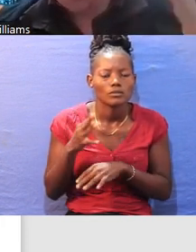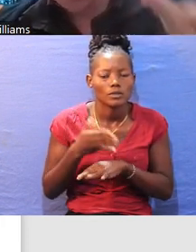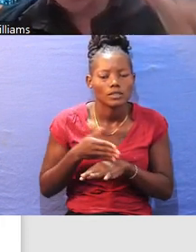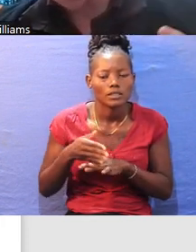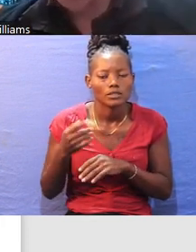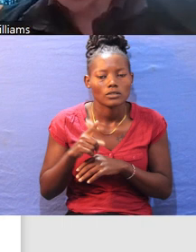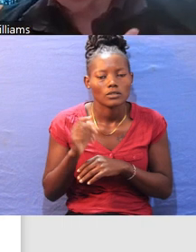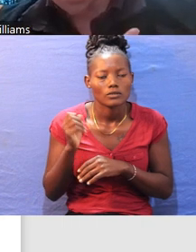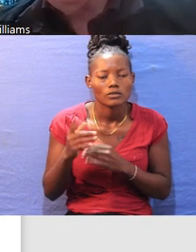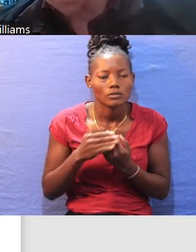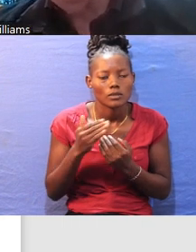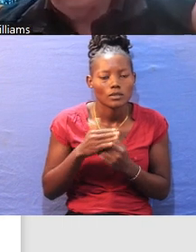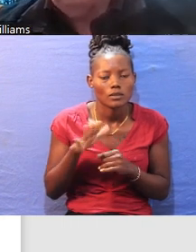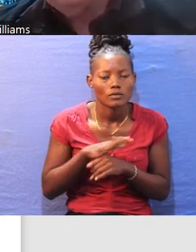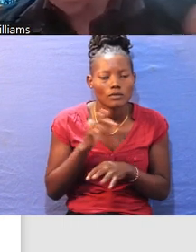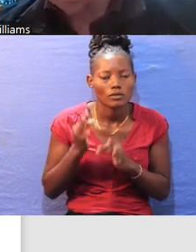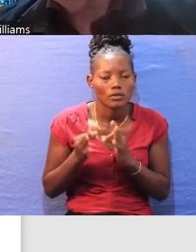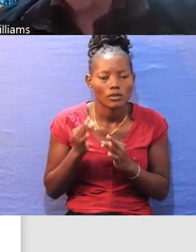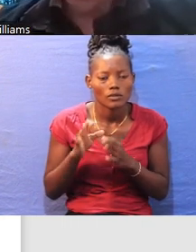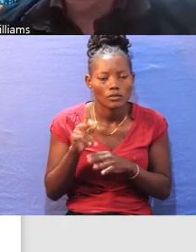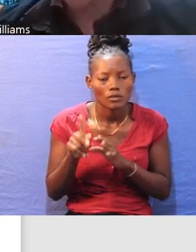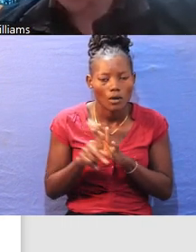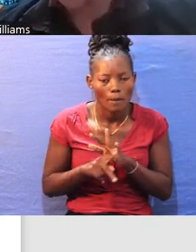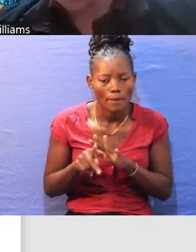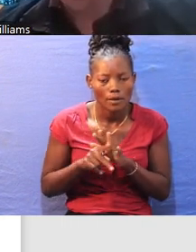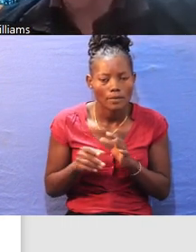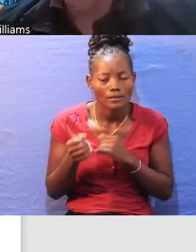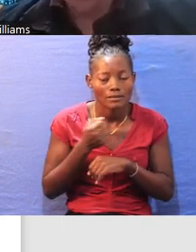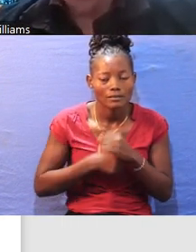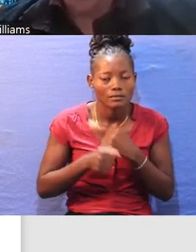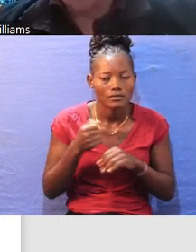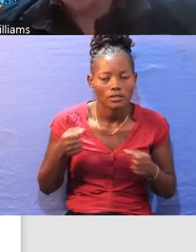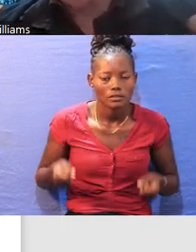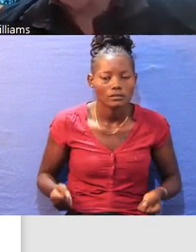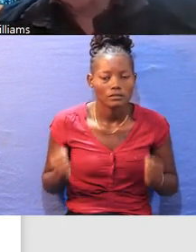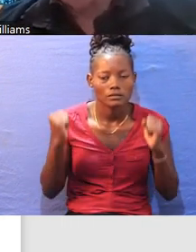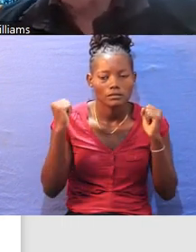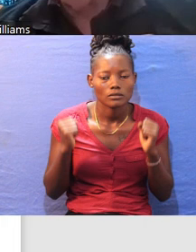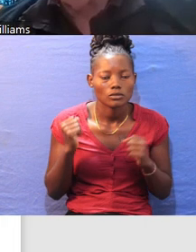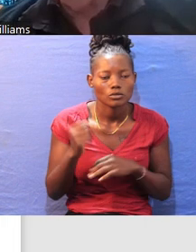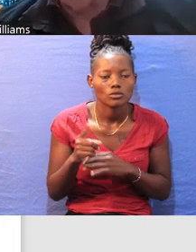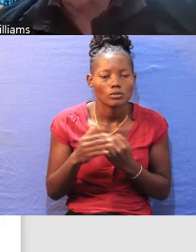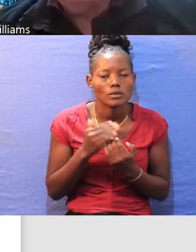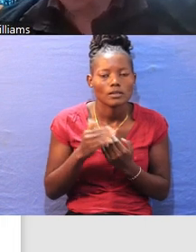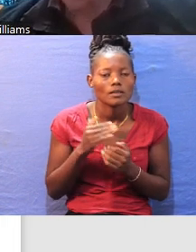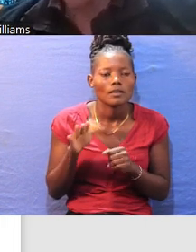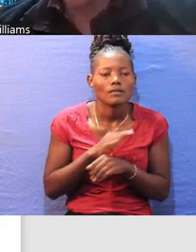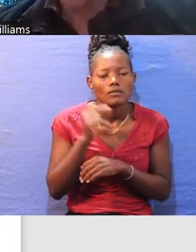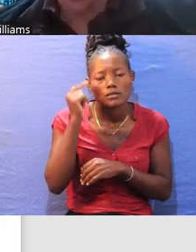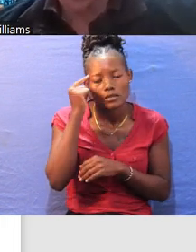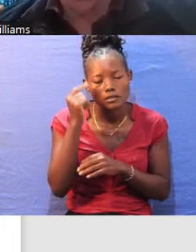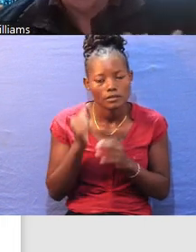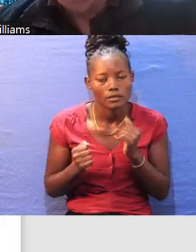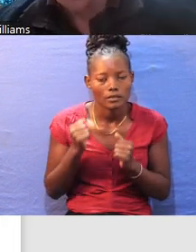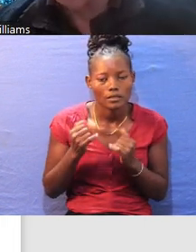If your primary activity is Olympic lifting or weightlifting, I think you have to be careful. I think that the running then becomes secondary to